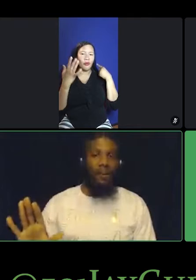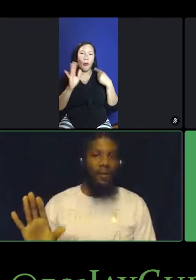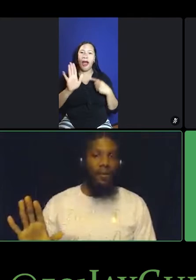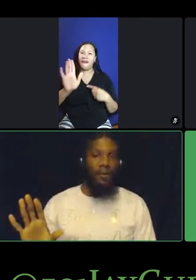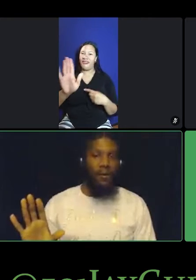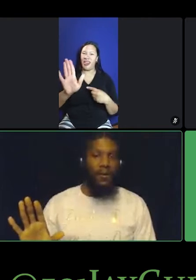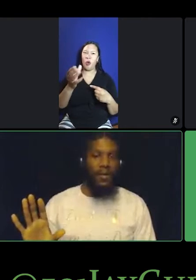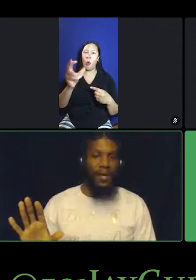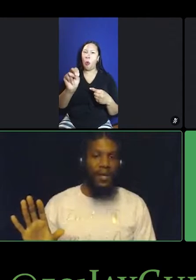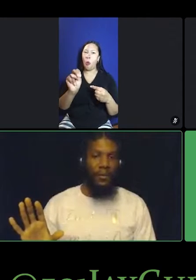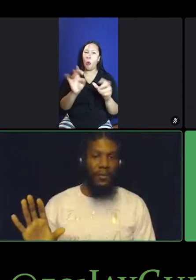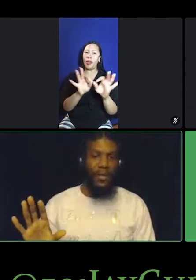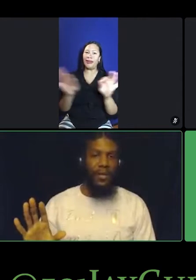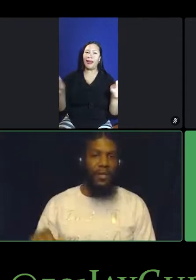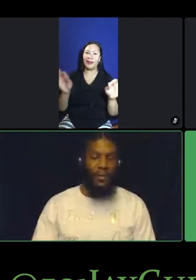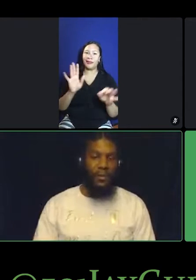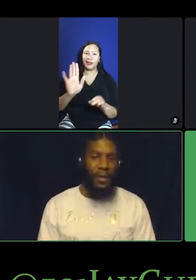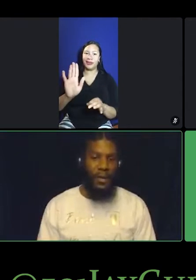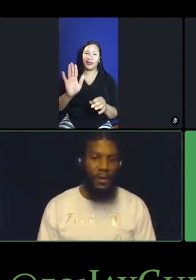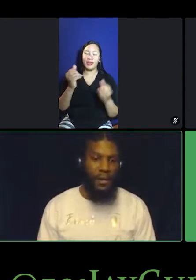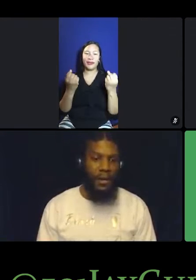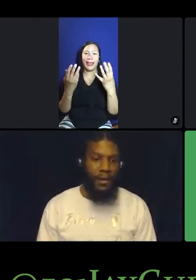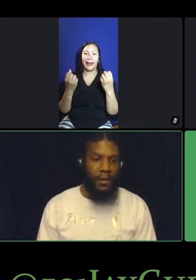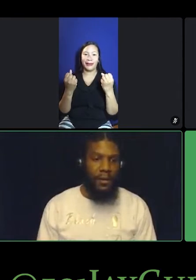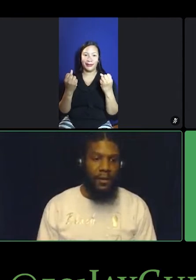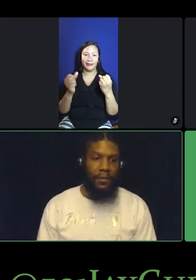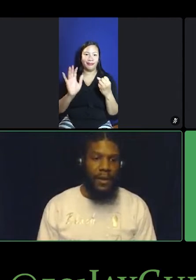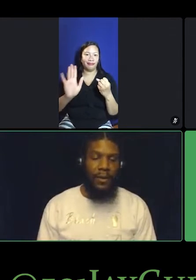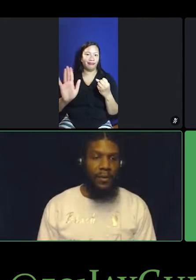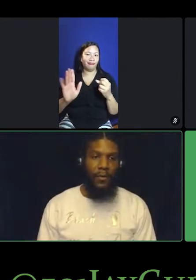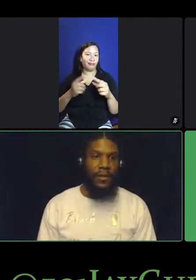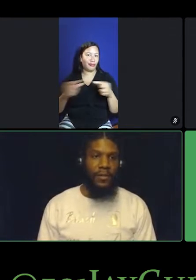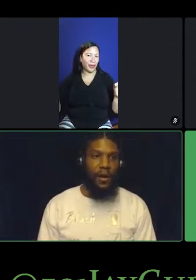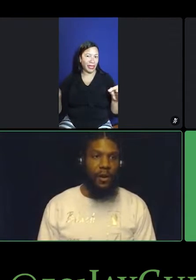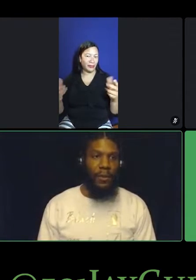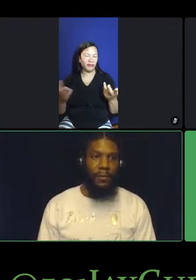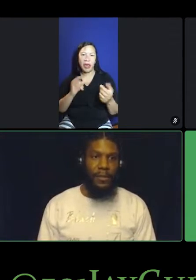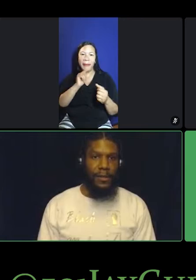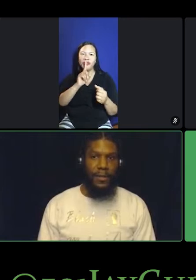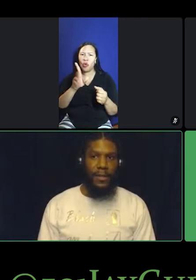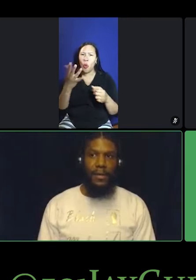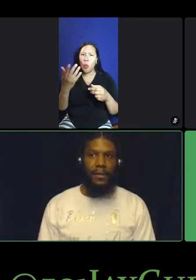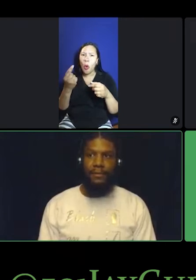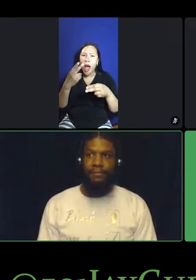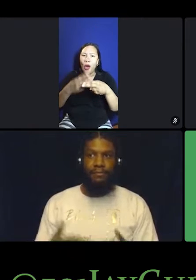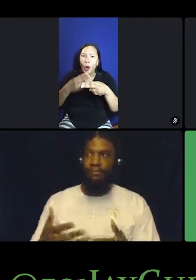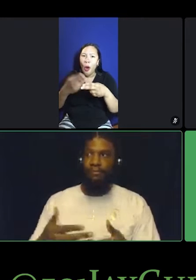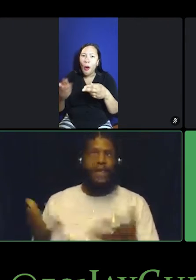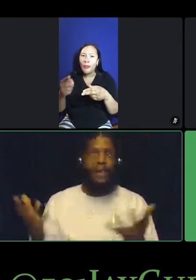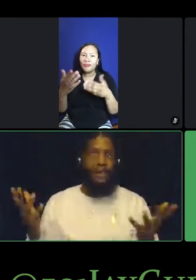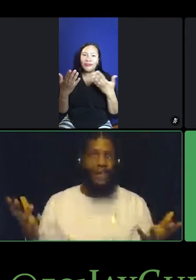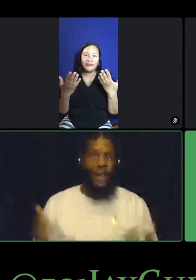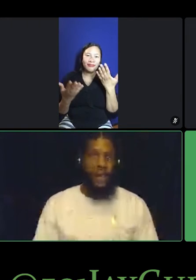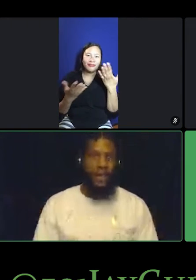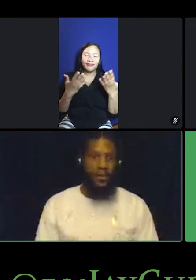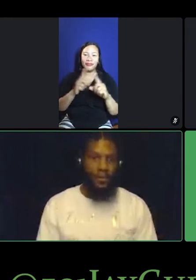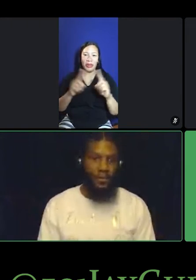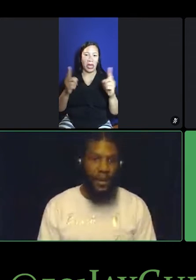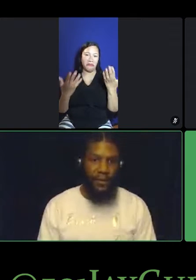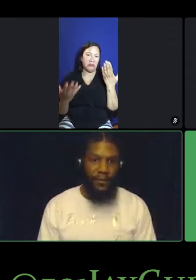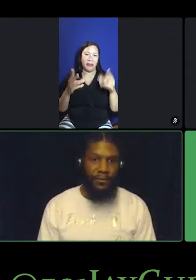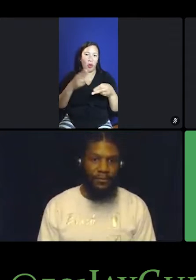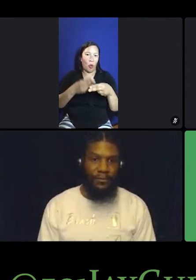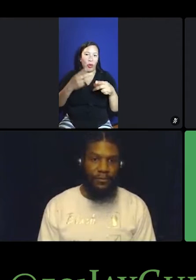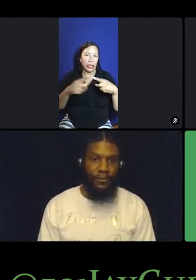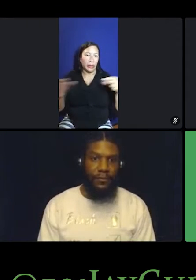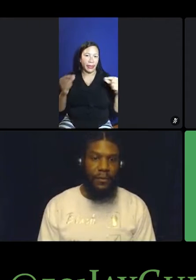own, form of sign language, how they communicate. So And I don't know what it's called, but I'm just gonna say in Japanese Sign Language, what